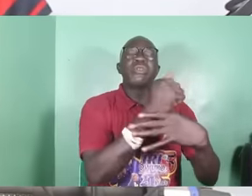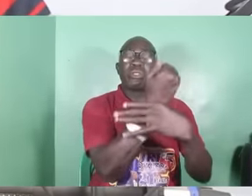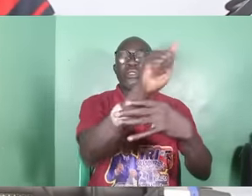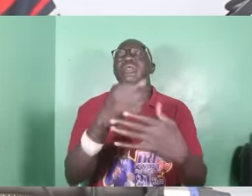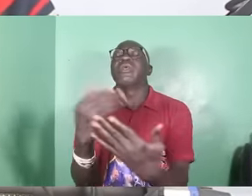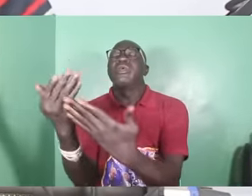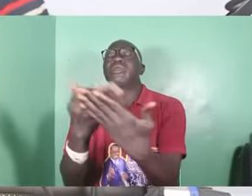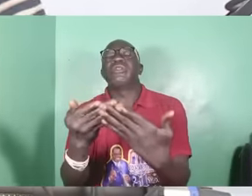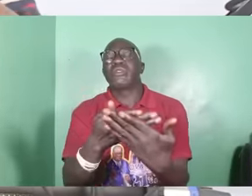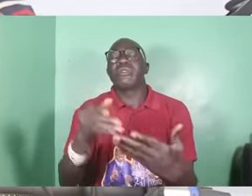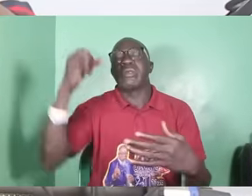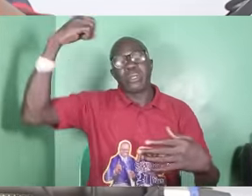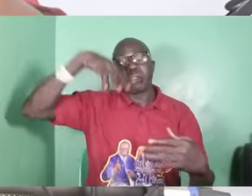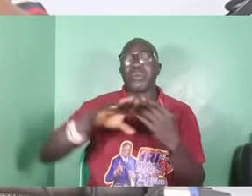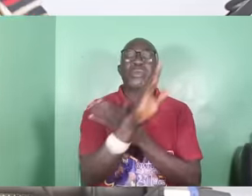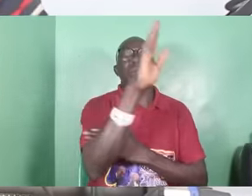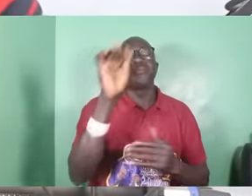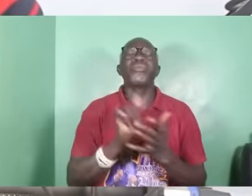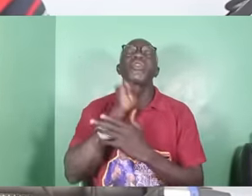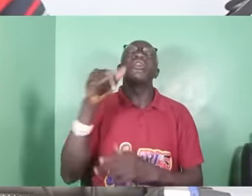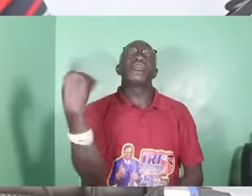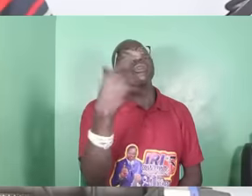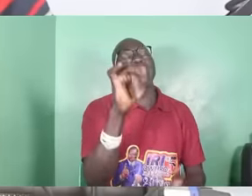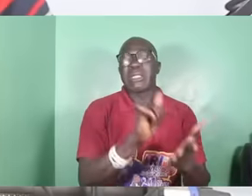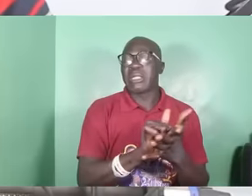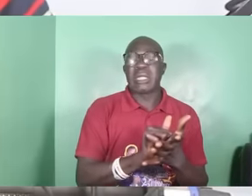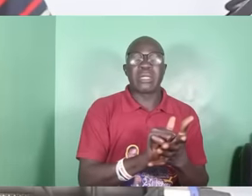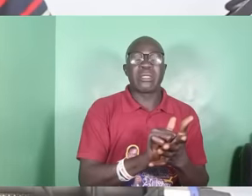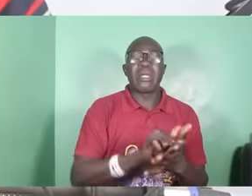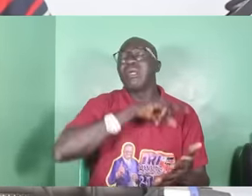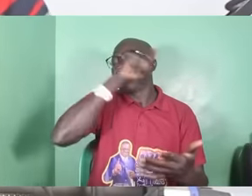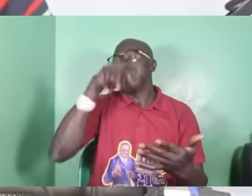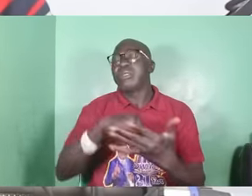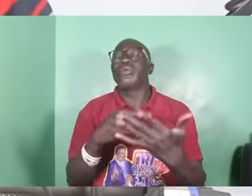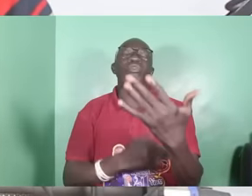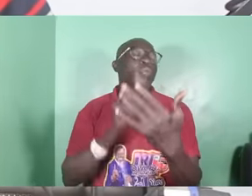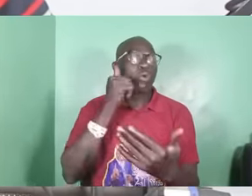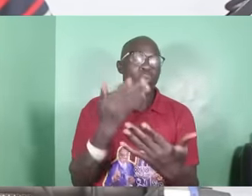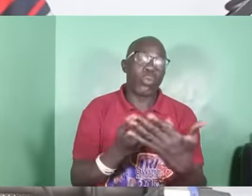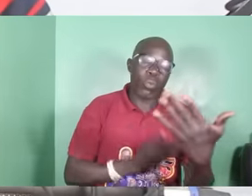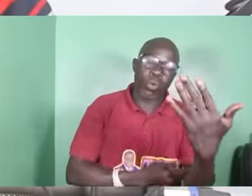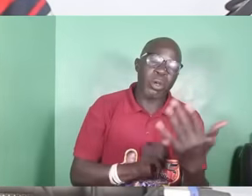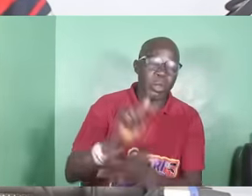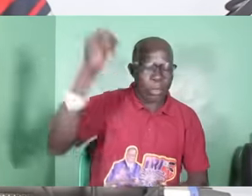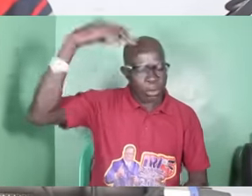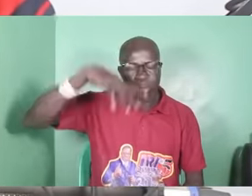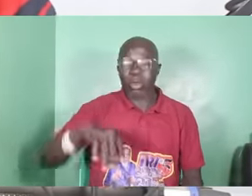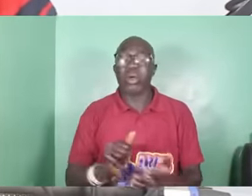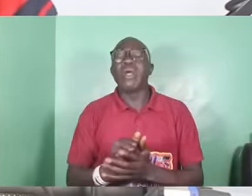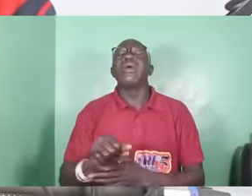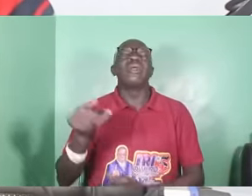I'll give them a soul by the grace of God. Not only that, tomorrow morning, by the grace of